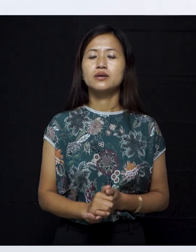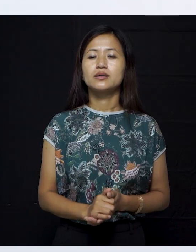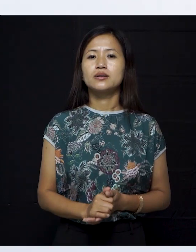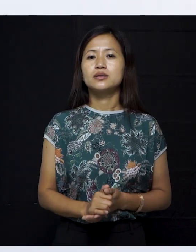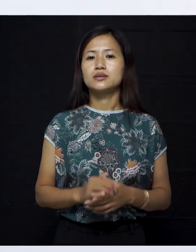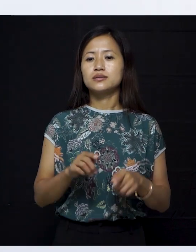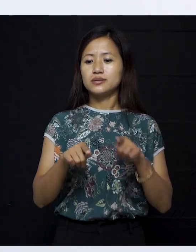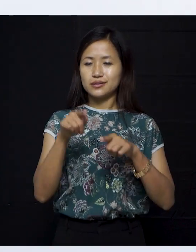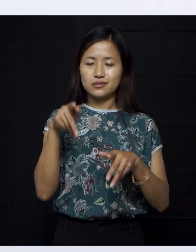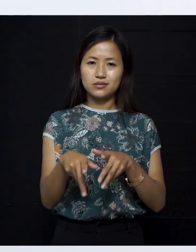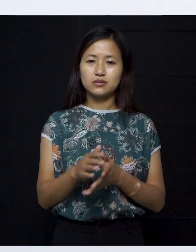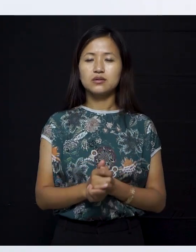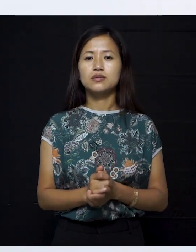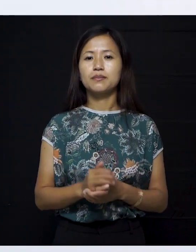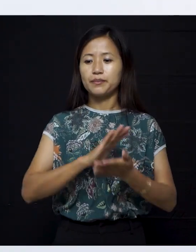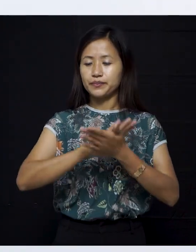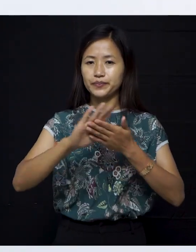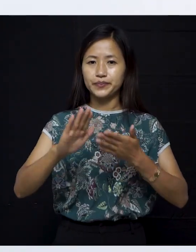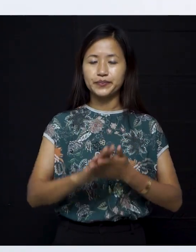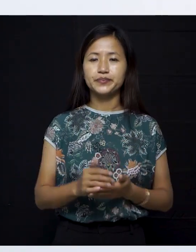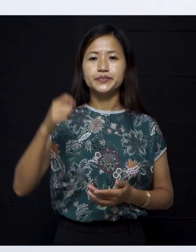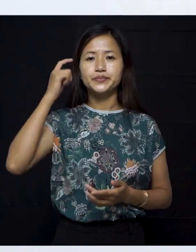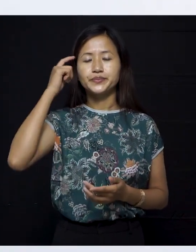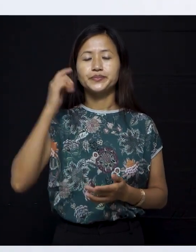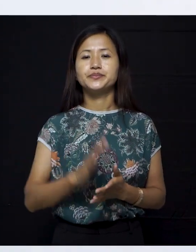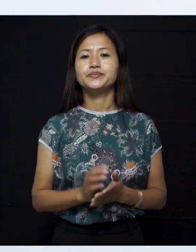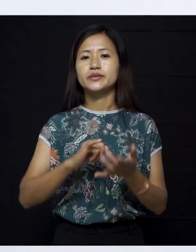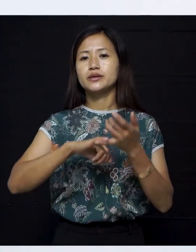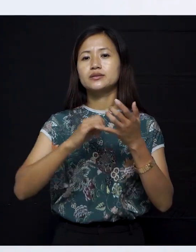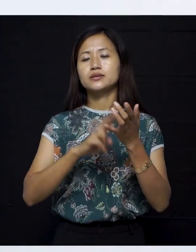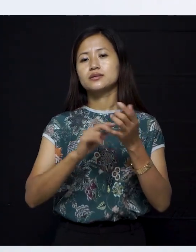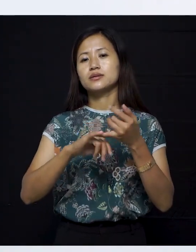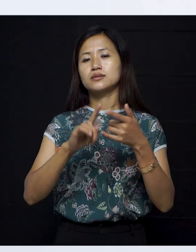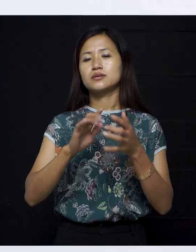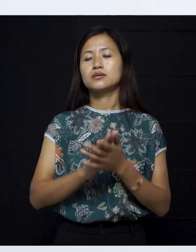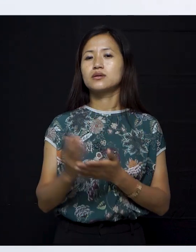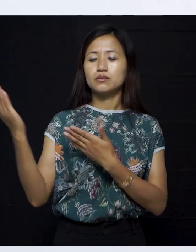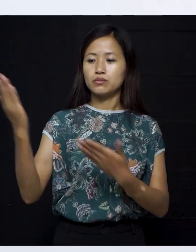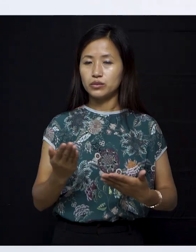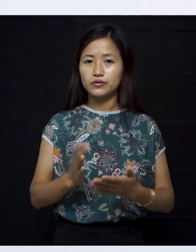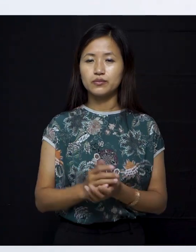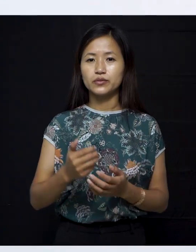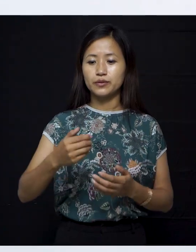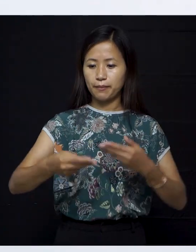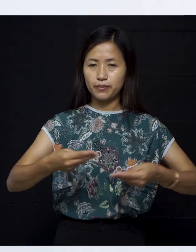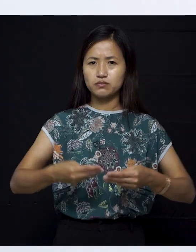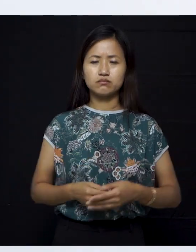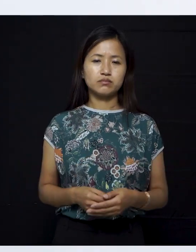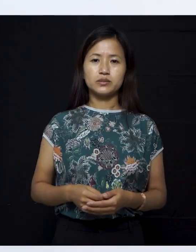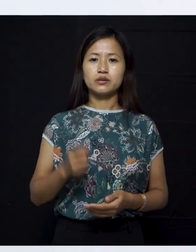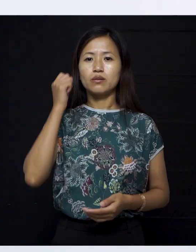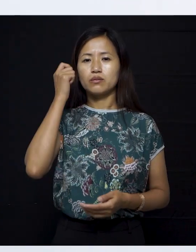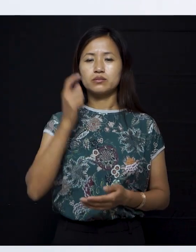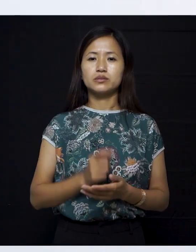So that itself makes a complete sense. But if I say that I bought from the market, you cannot understand what I'm